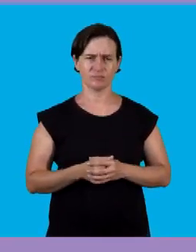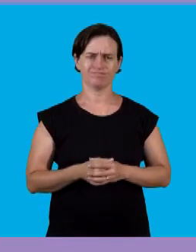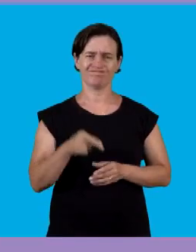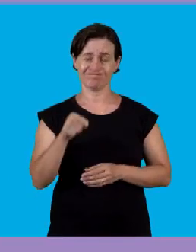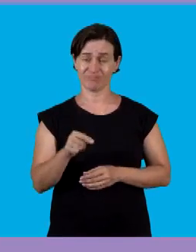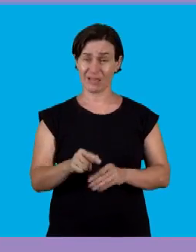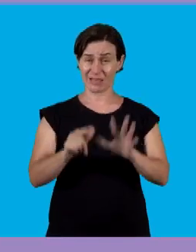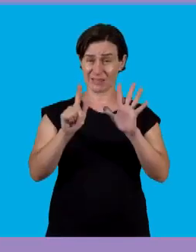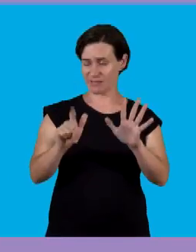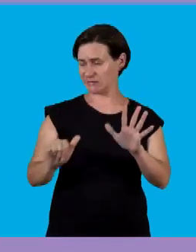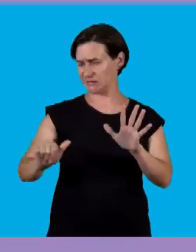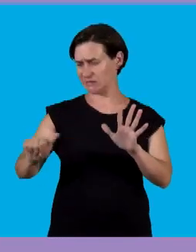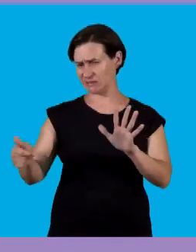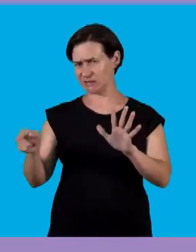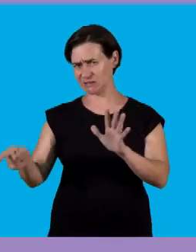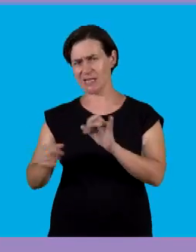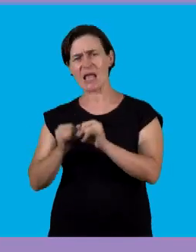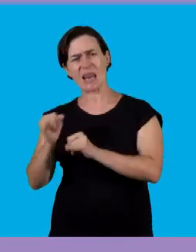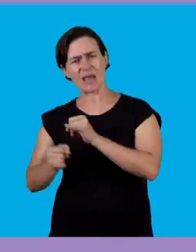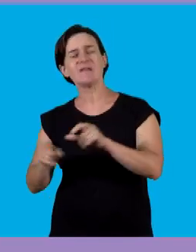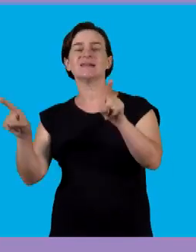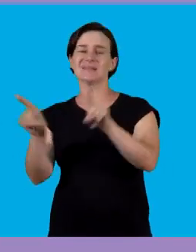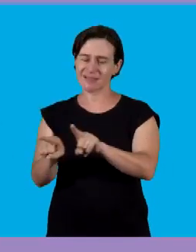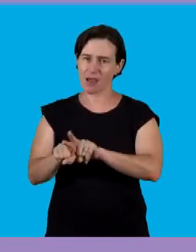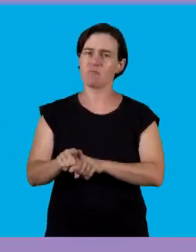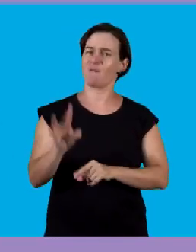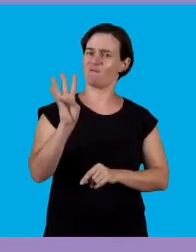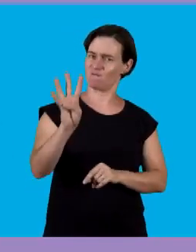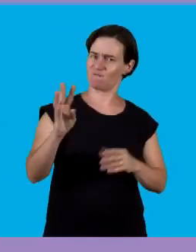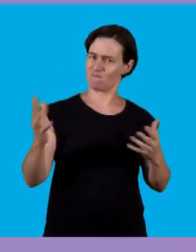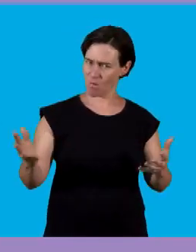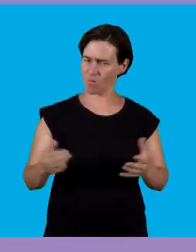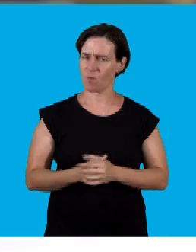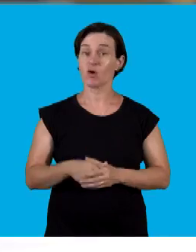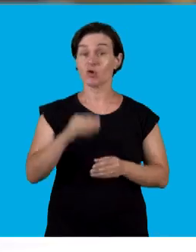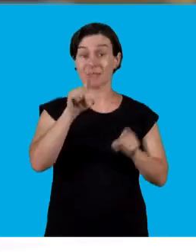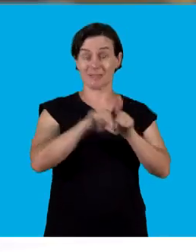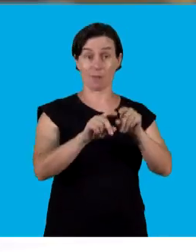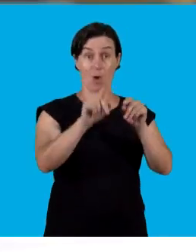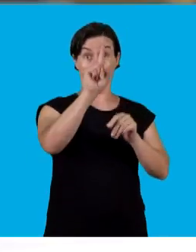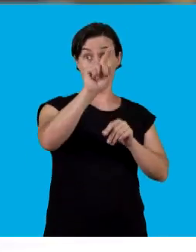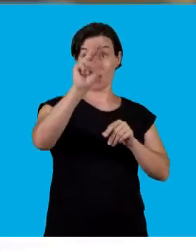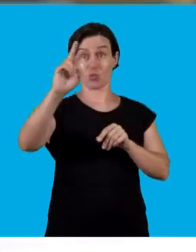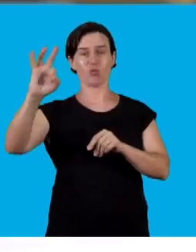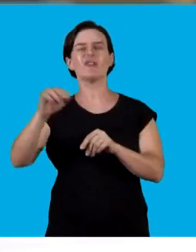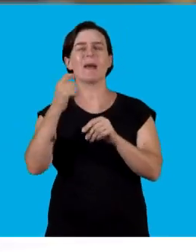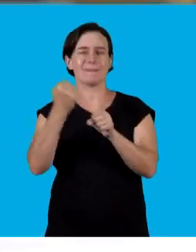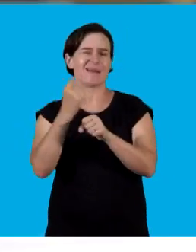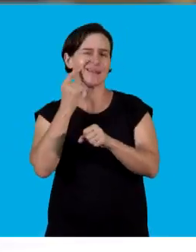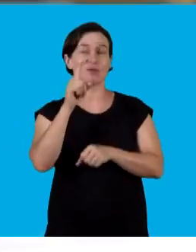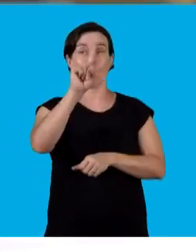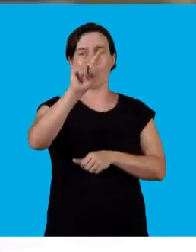was added. And again, the next one, which is the 11, is also part of those consecutive